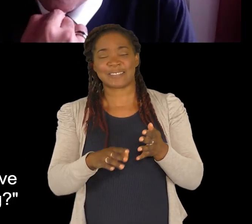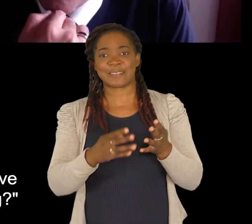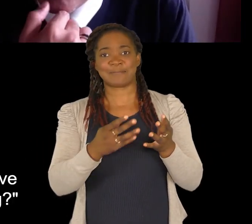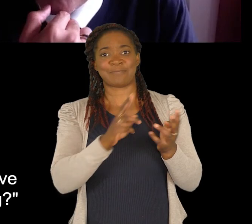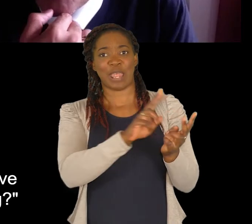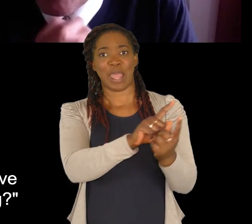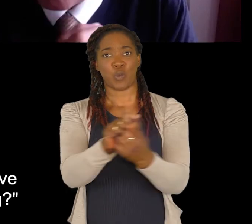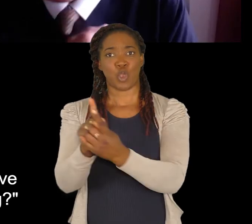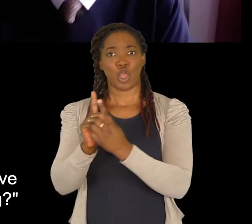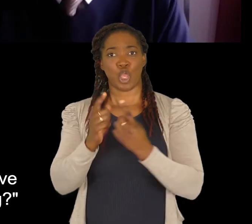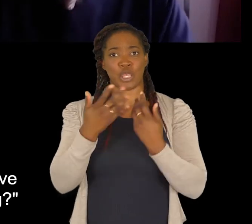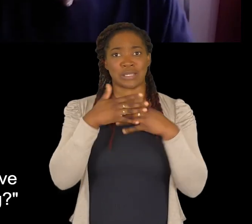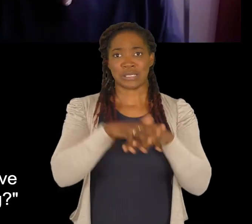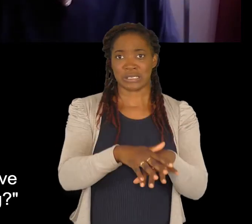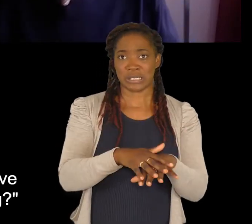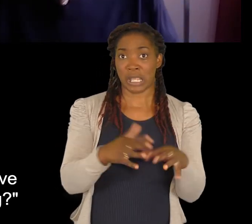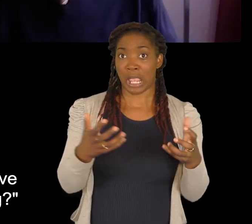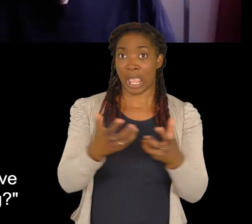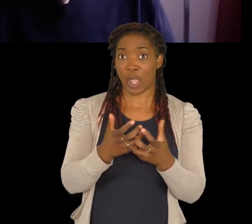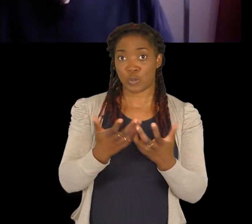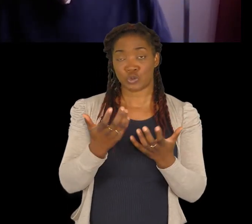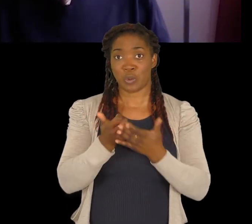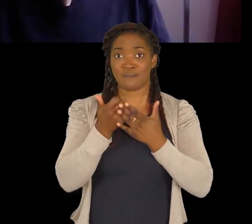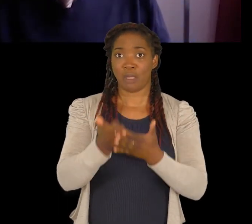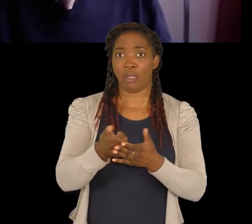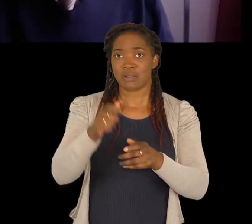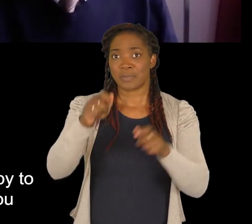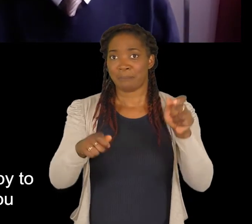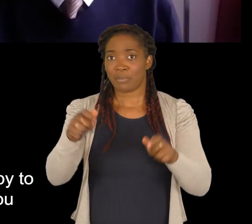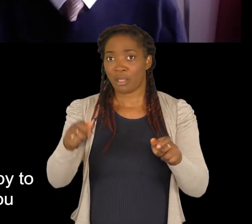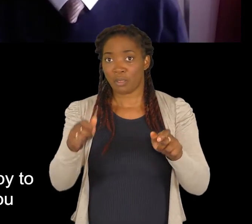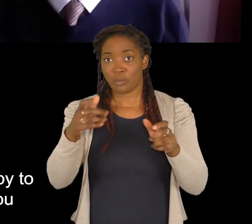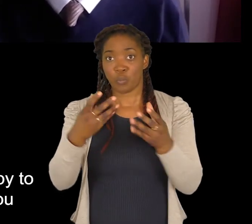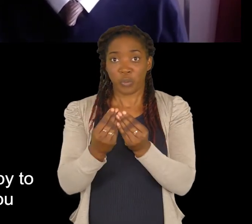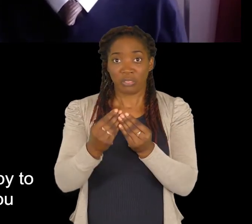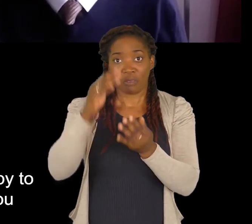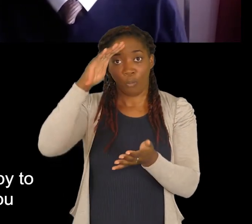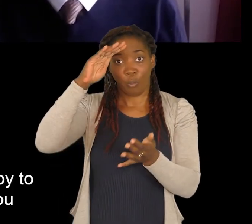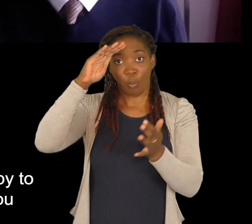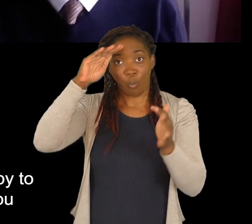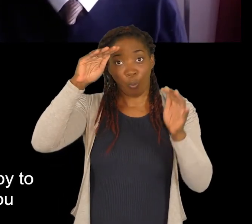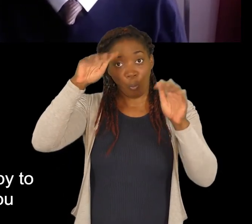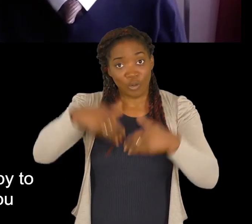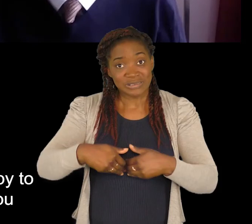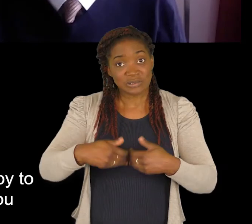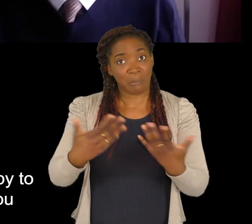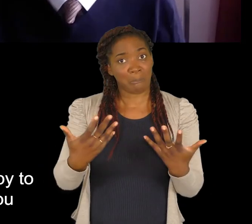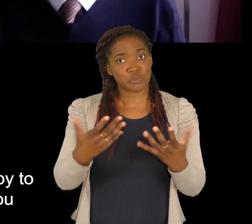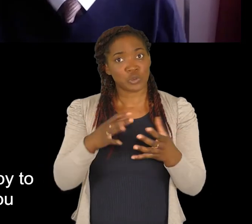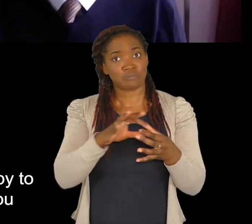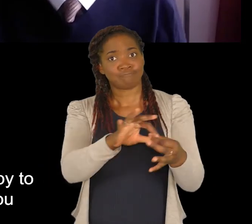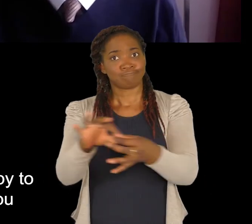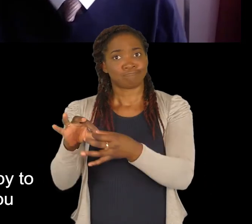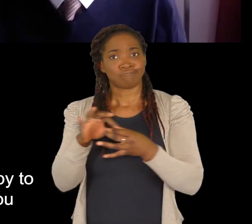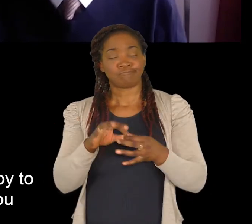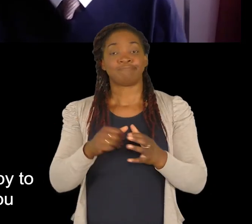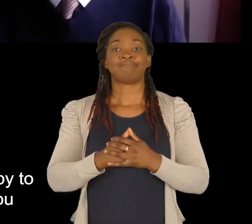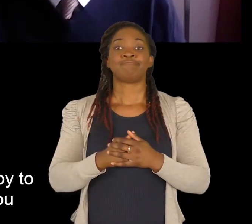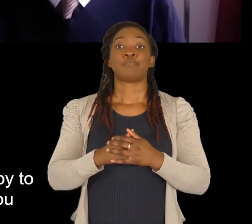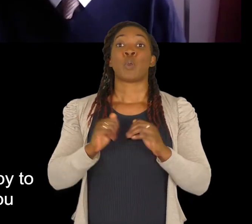so, how have you coached them to cope with networking? So my short answer